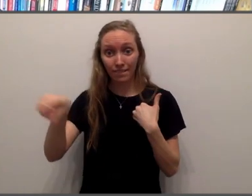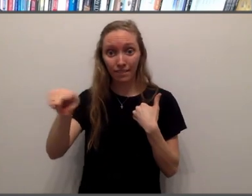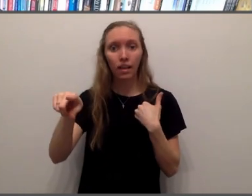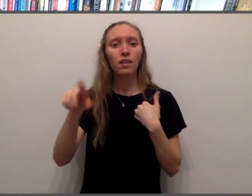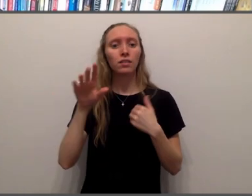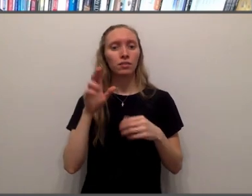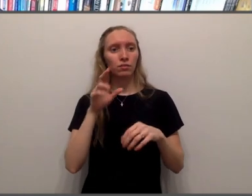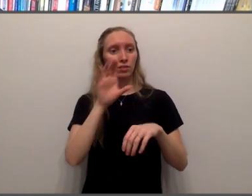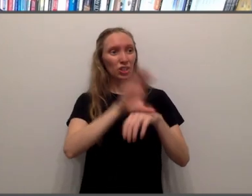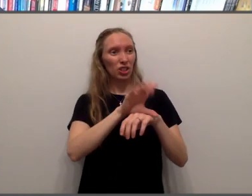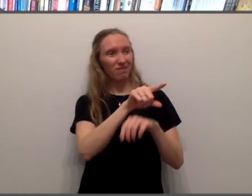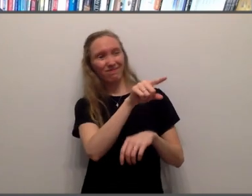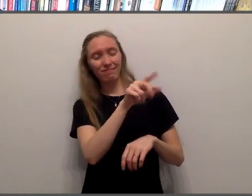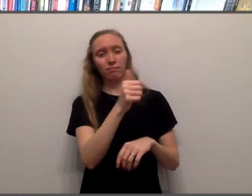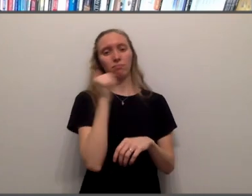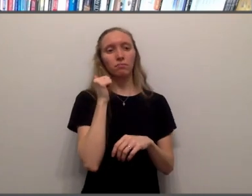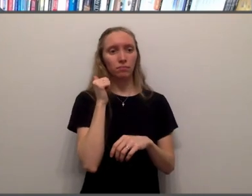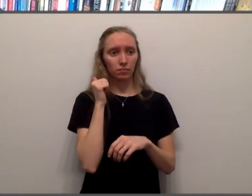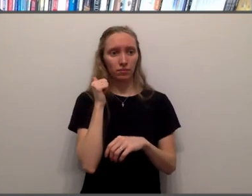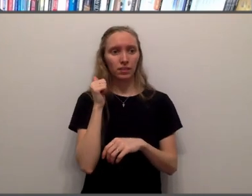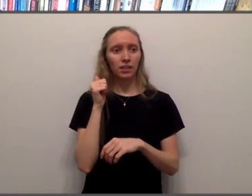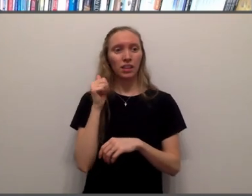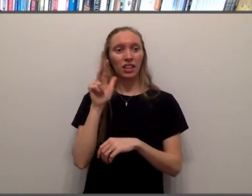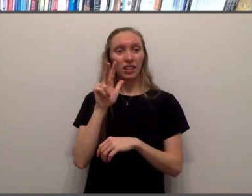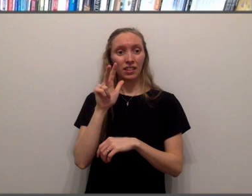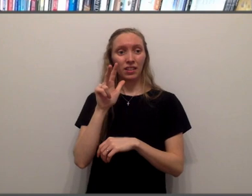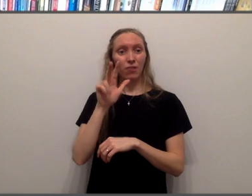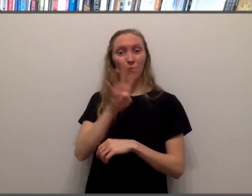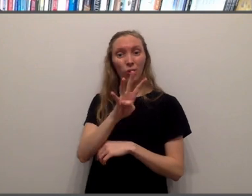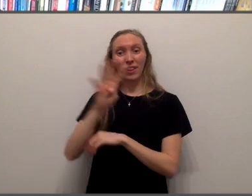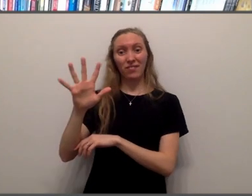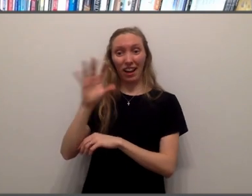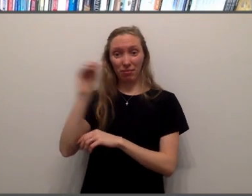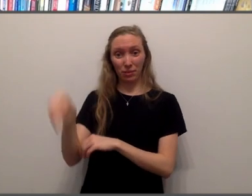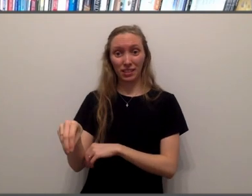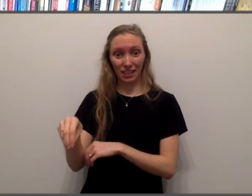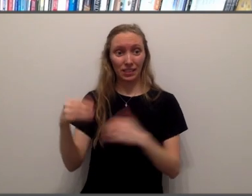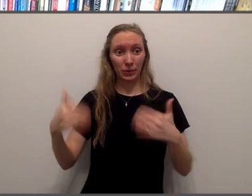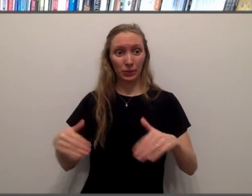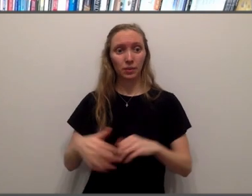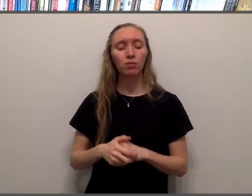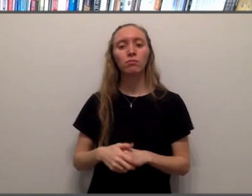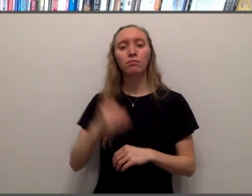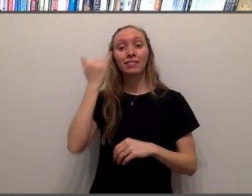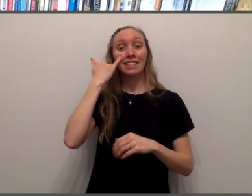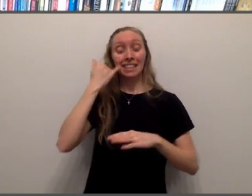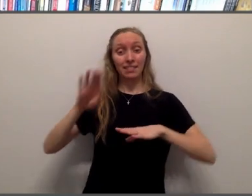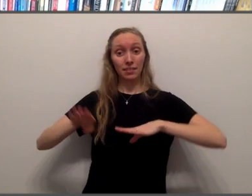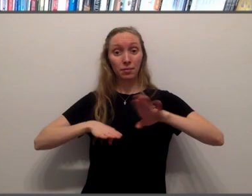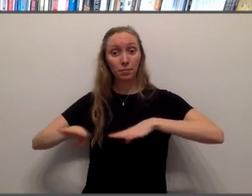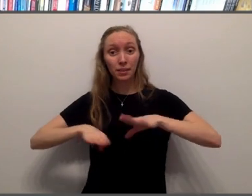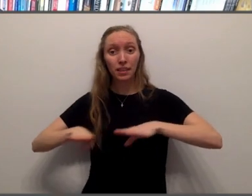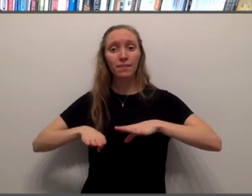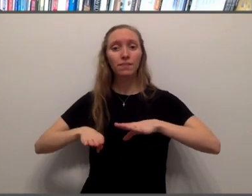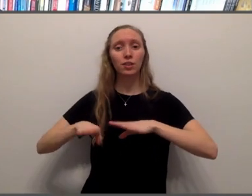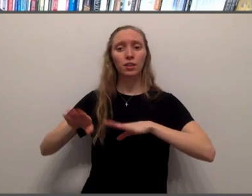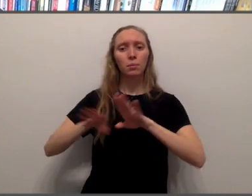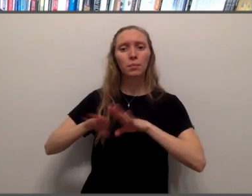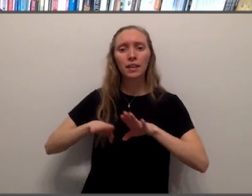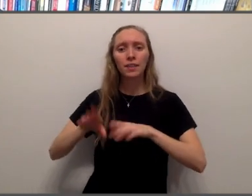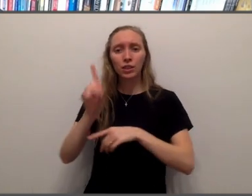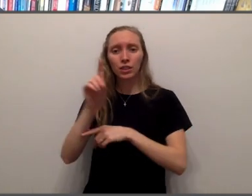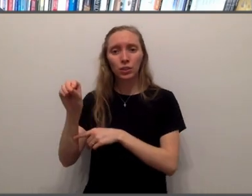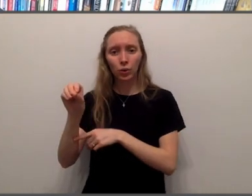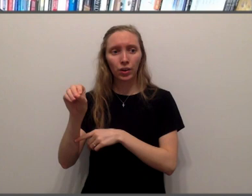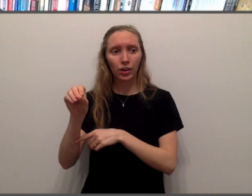55% chance increased of not attending church if someone in their family is impacted by a conduct disorder of any kind.